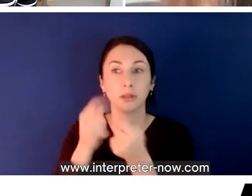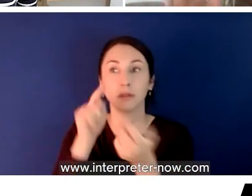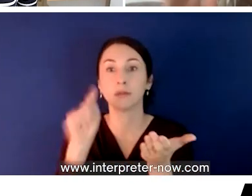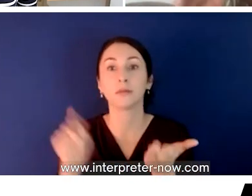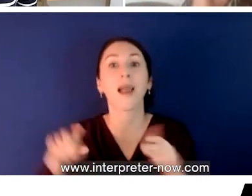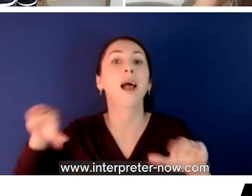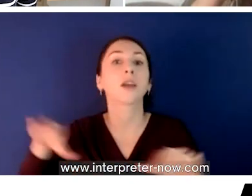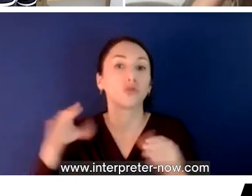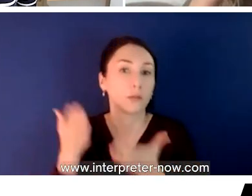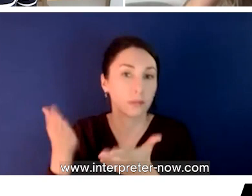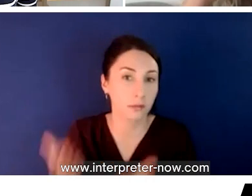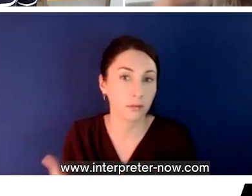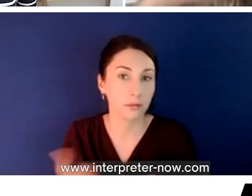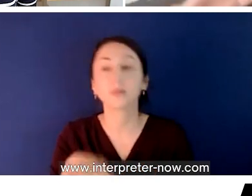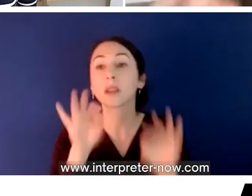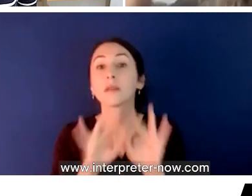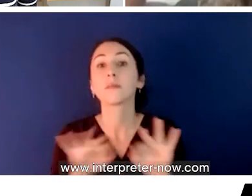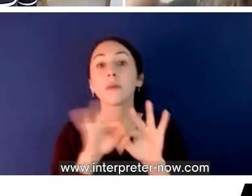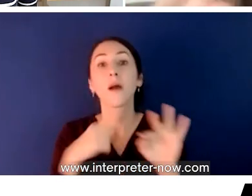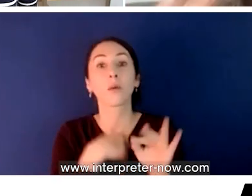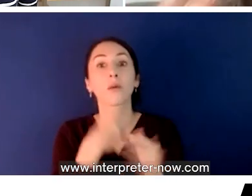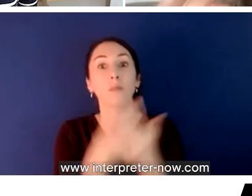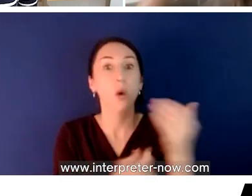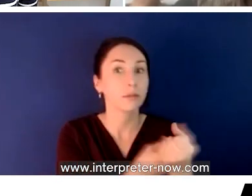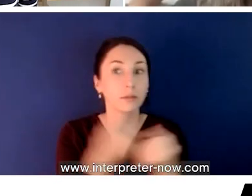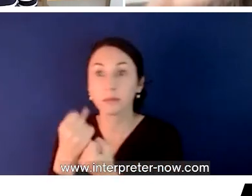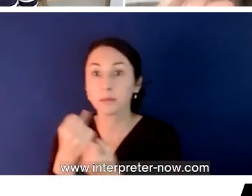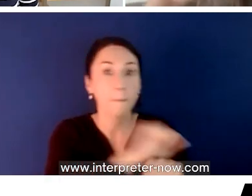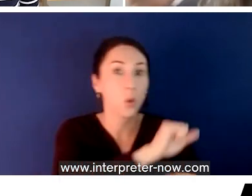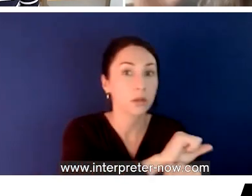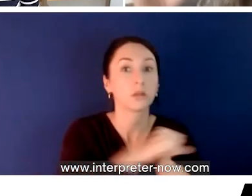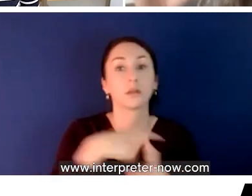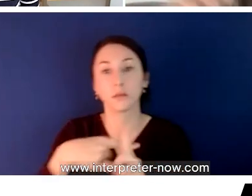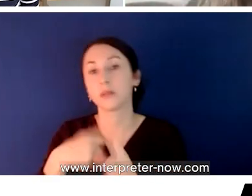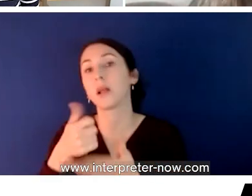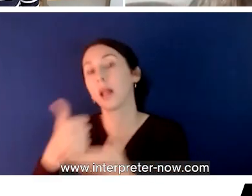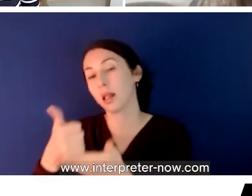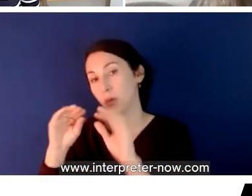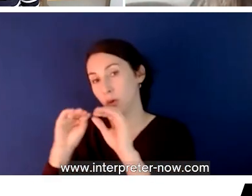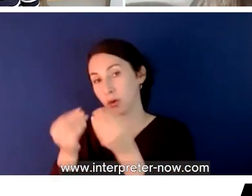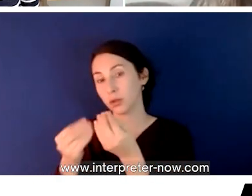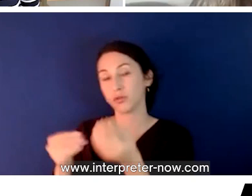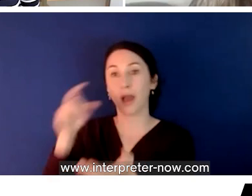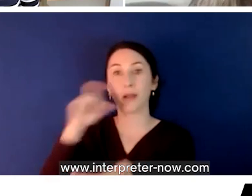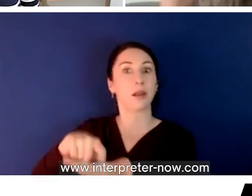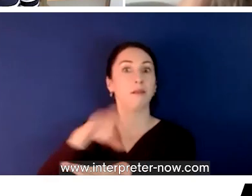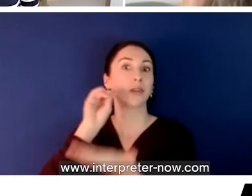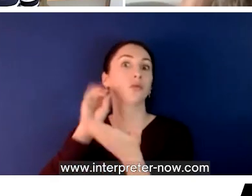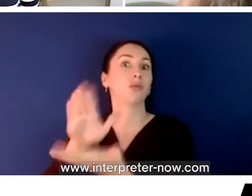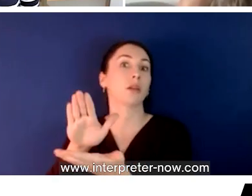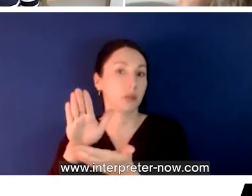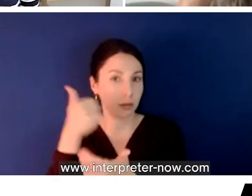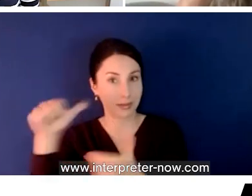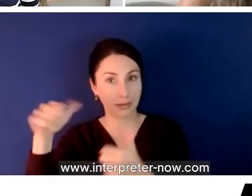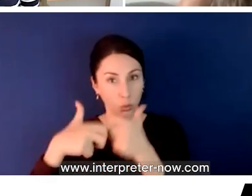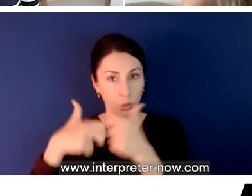with actionable recommendations. Right. So for us, it's really important that we work on both sides of the equation so we can empower and support employees, but we can also